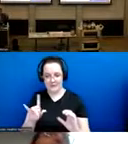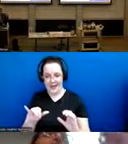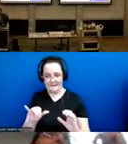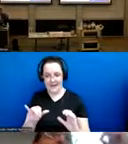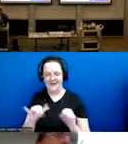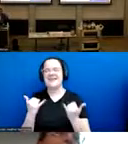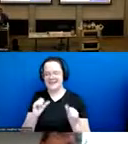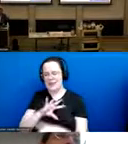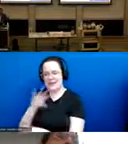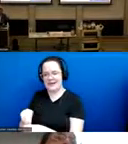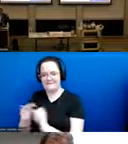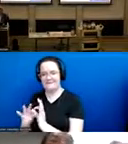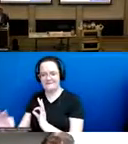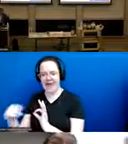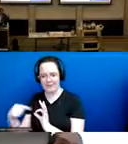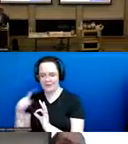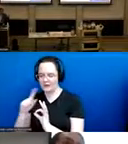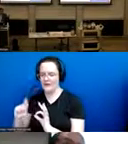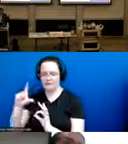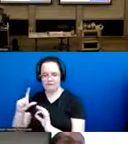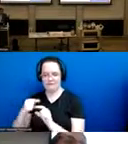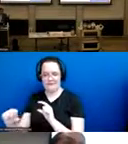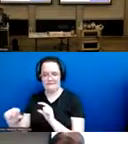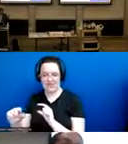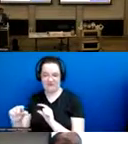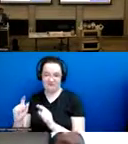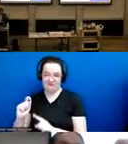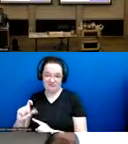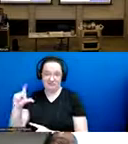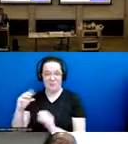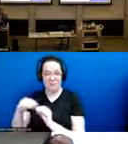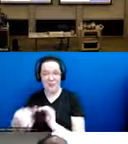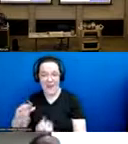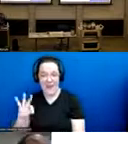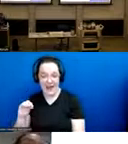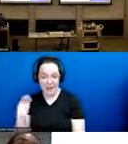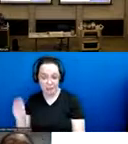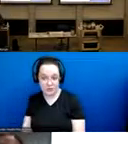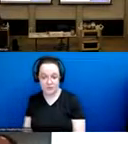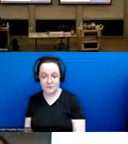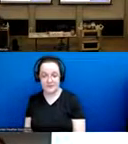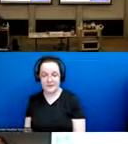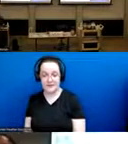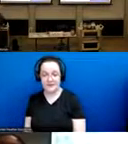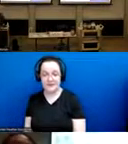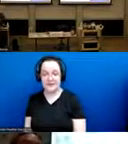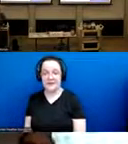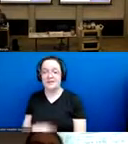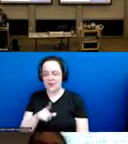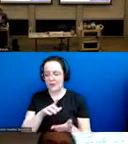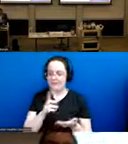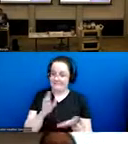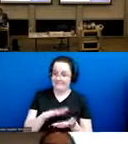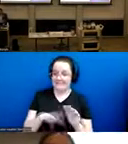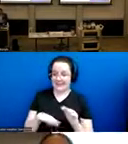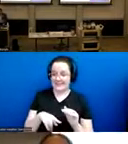fibers with very, very high efficiency, higher than 90%. Right? That's the key here. You also clean the mode so you can put them in the fiber and